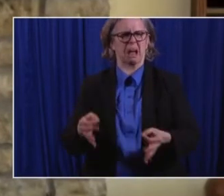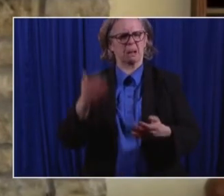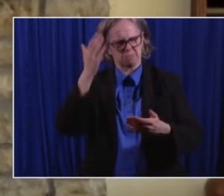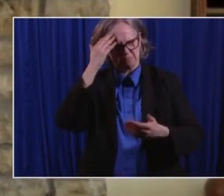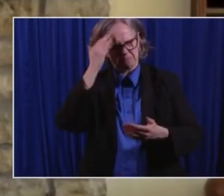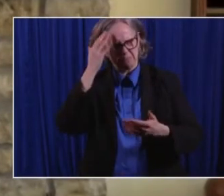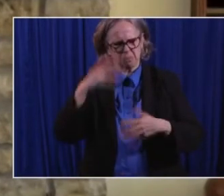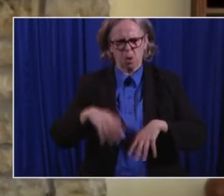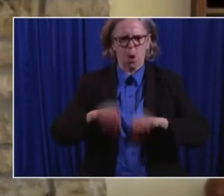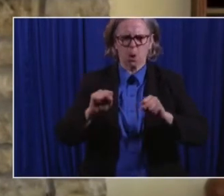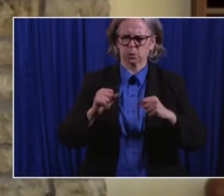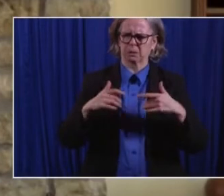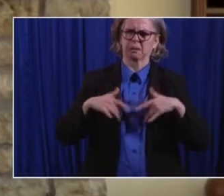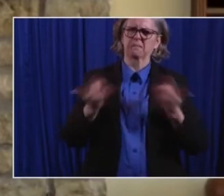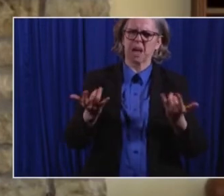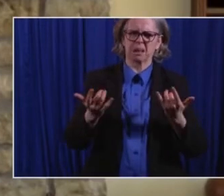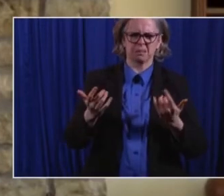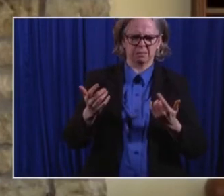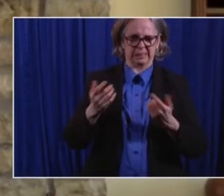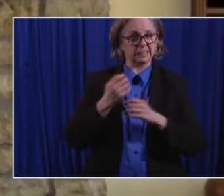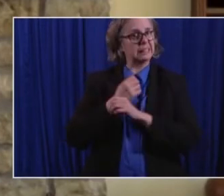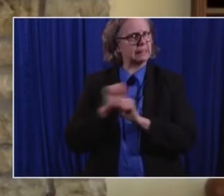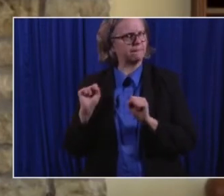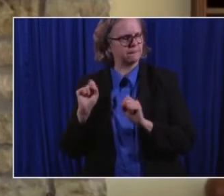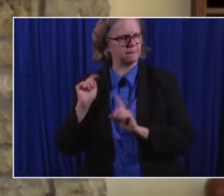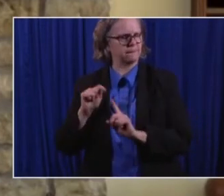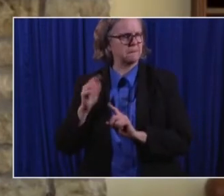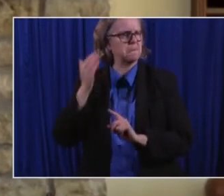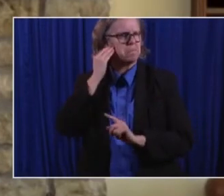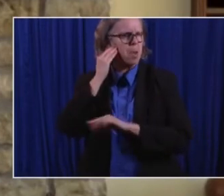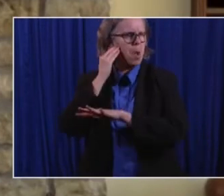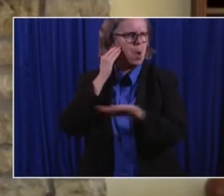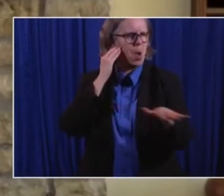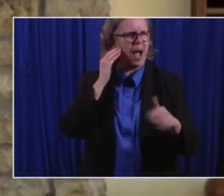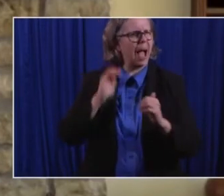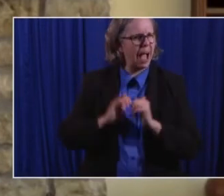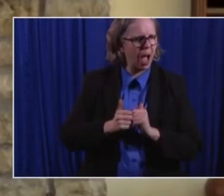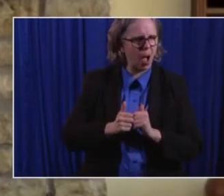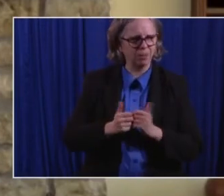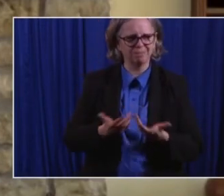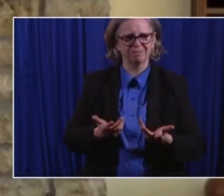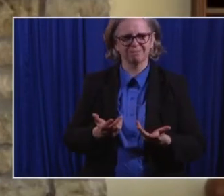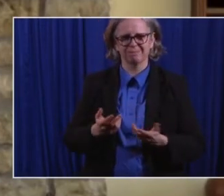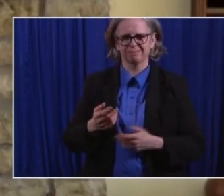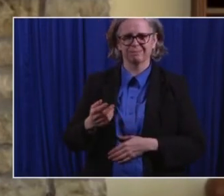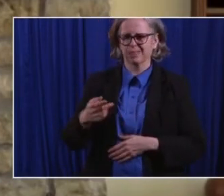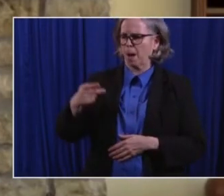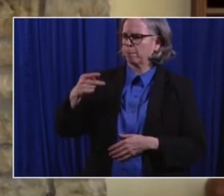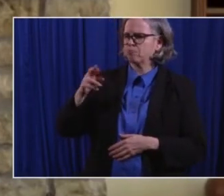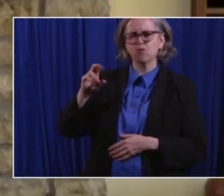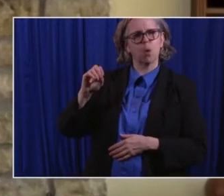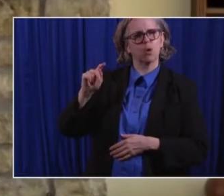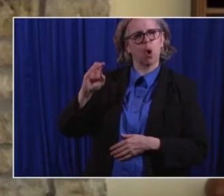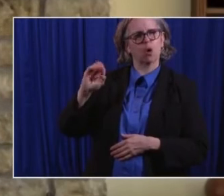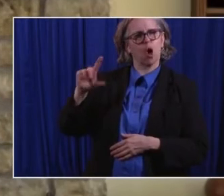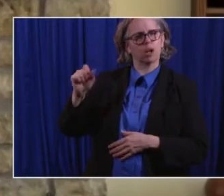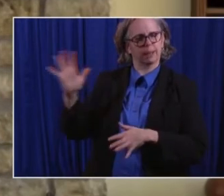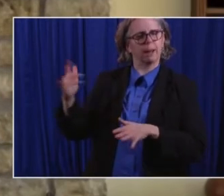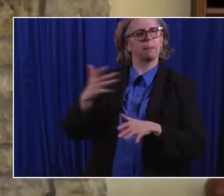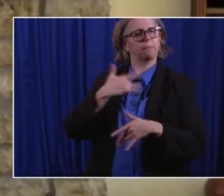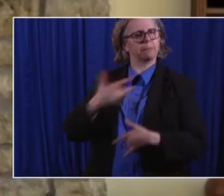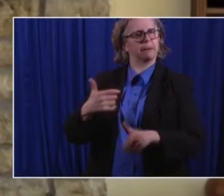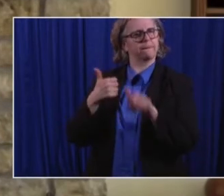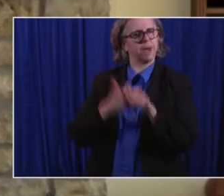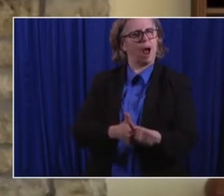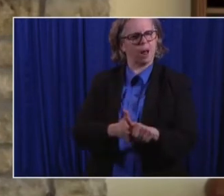and they can put on these events safely by simply following the protocols, the basic protocols that we've put out. And